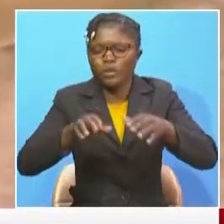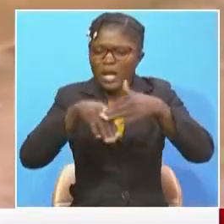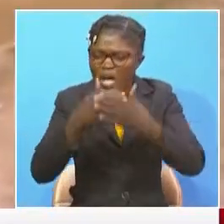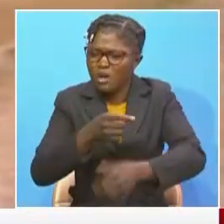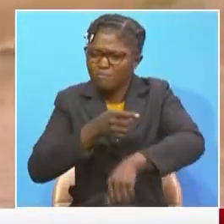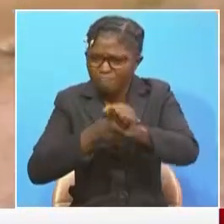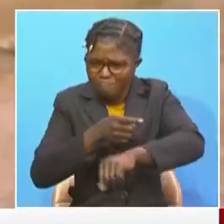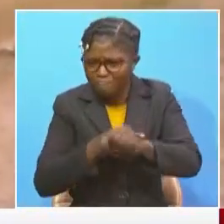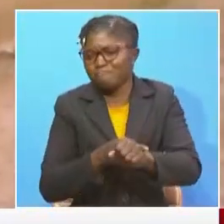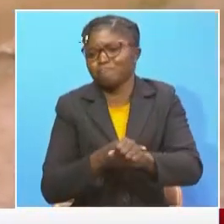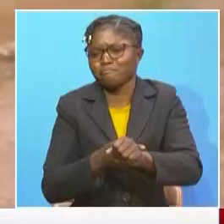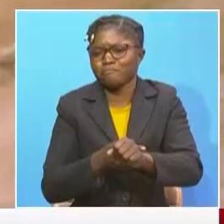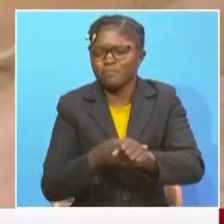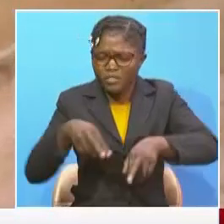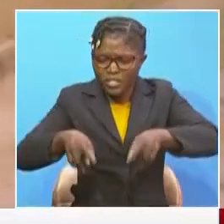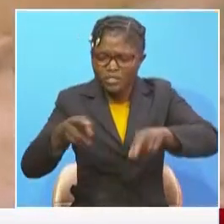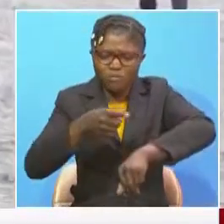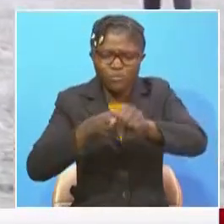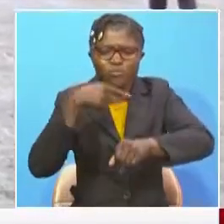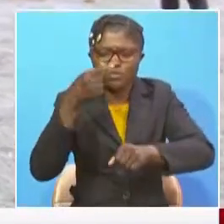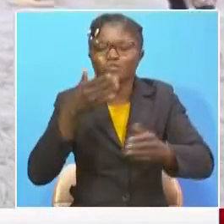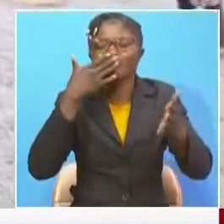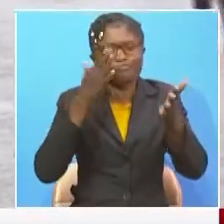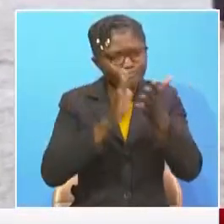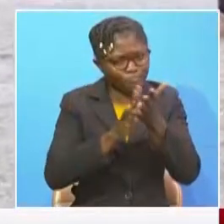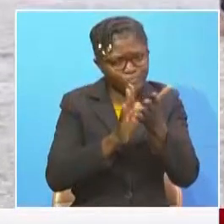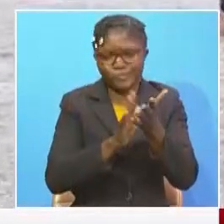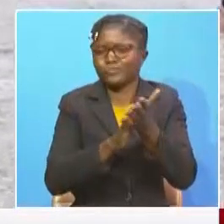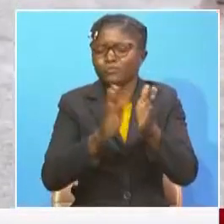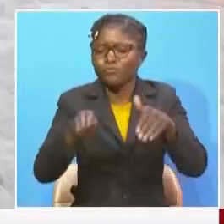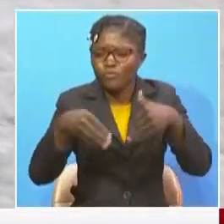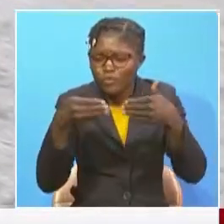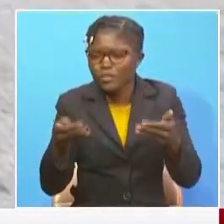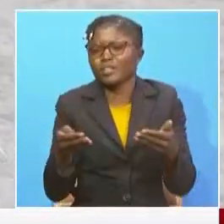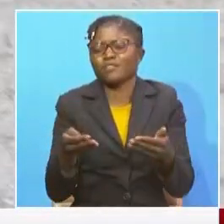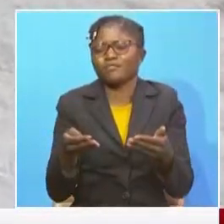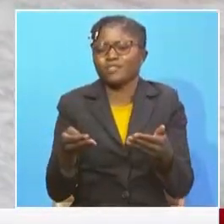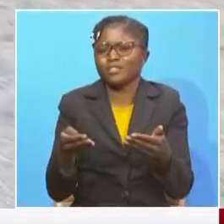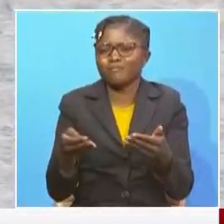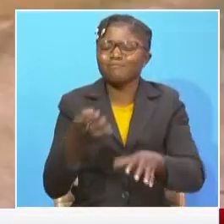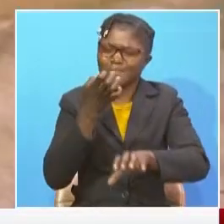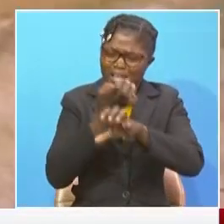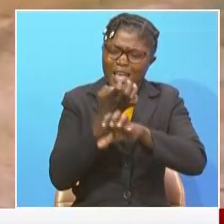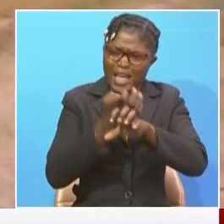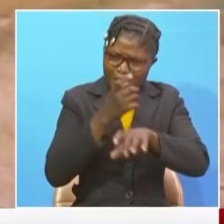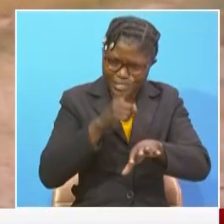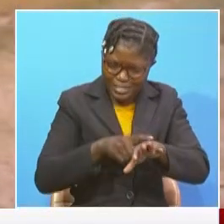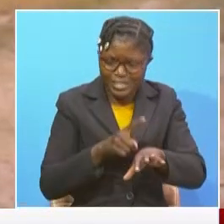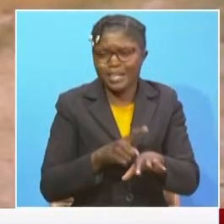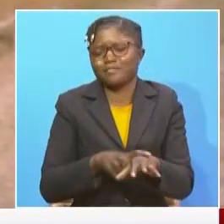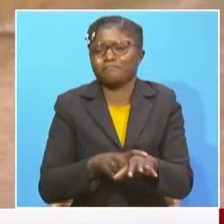And Riverside football team coach praised his team for giving Mamba Mission a tough